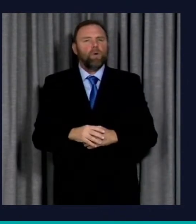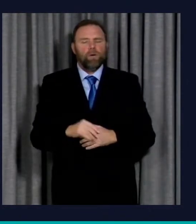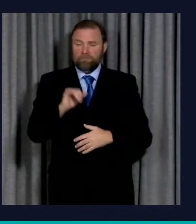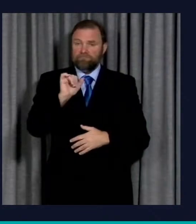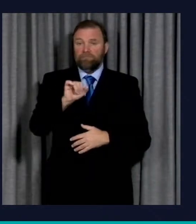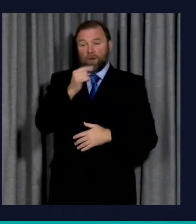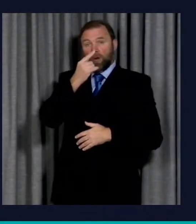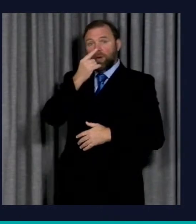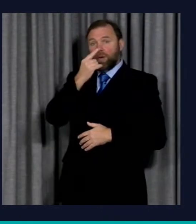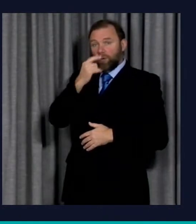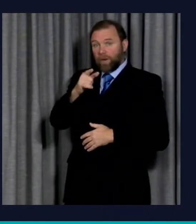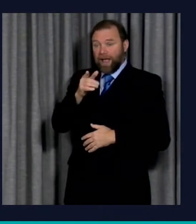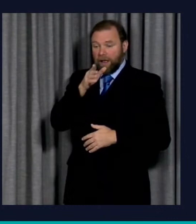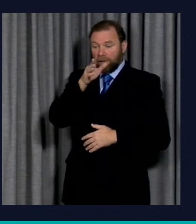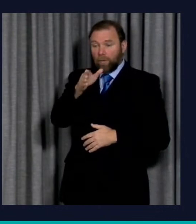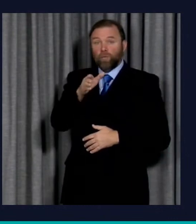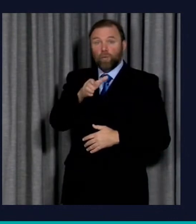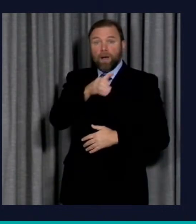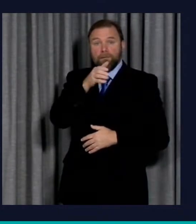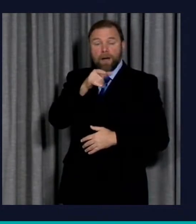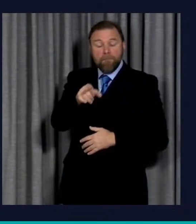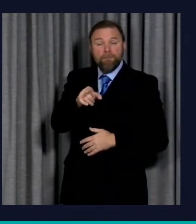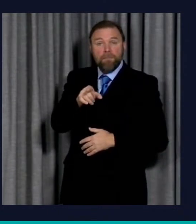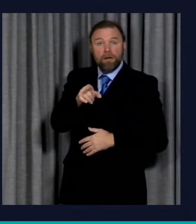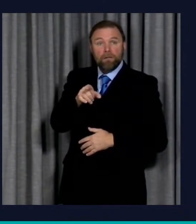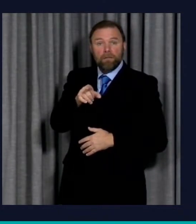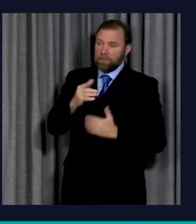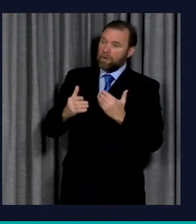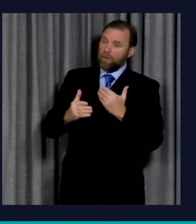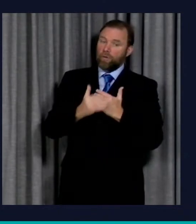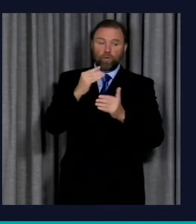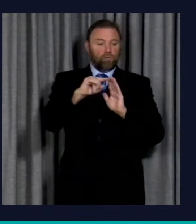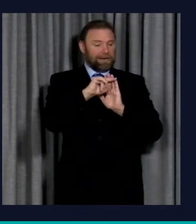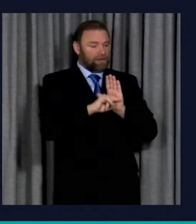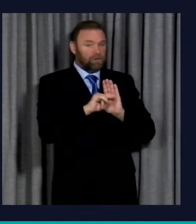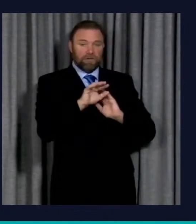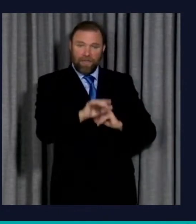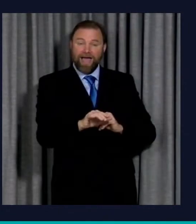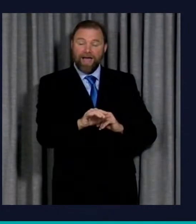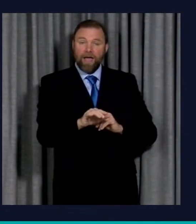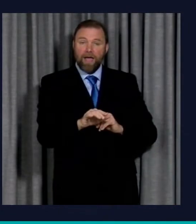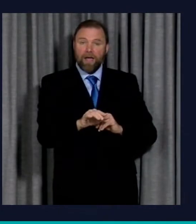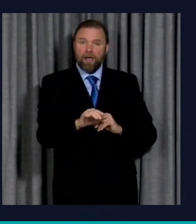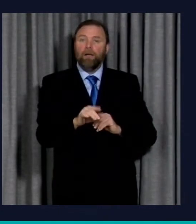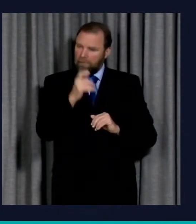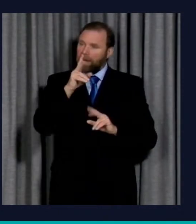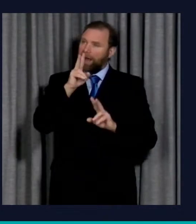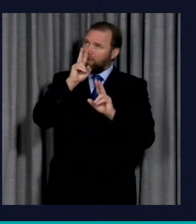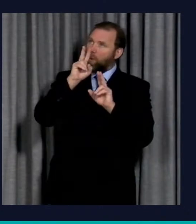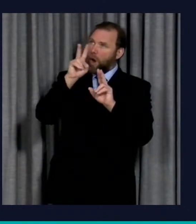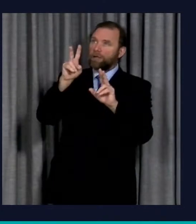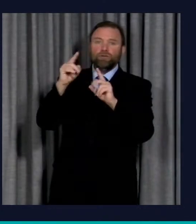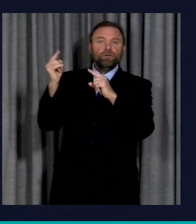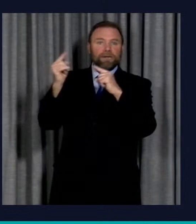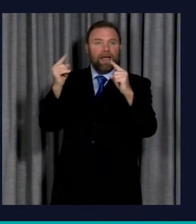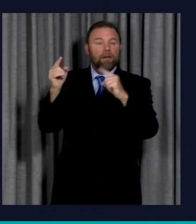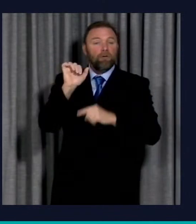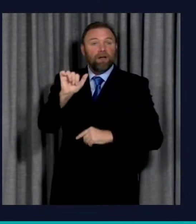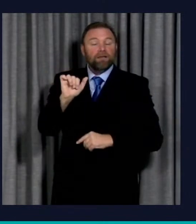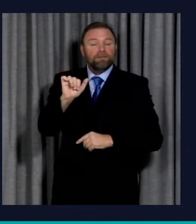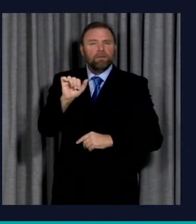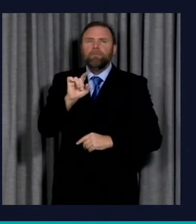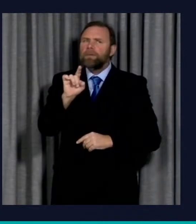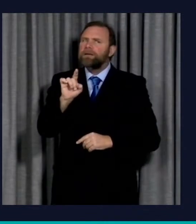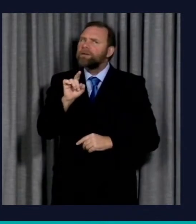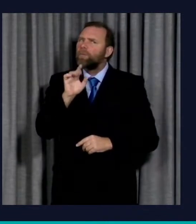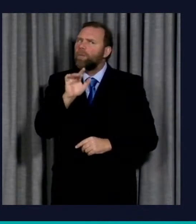be able to be in a pub with the new protections in place and watch a game on television, but you won't be